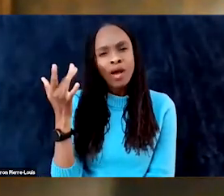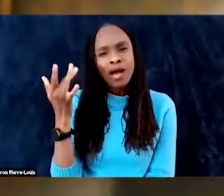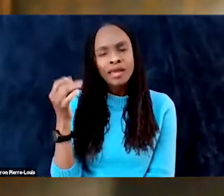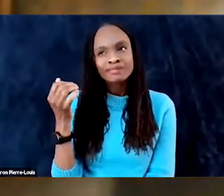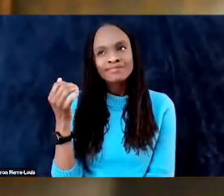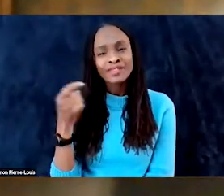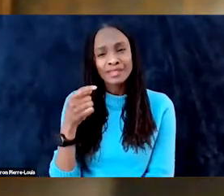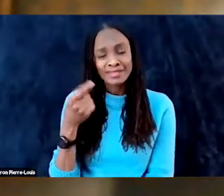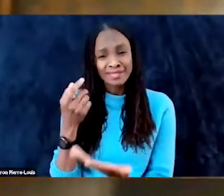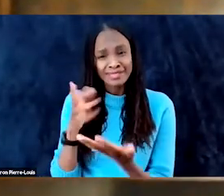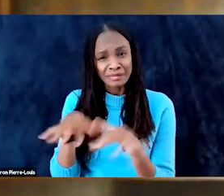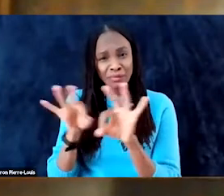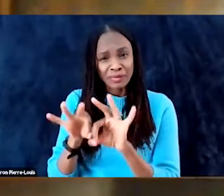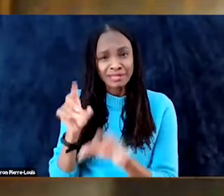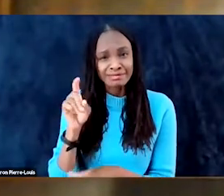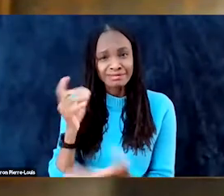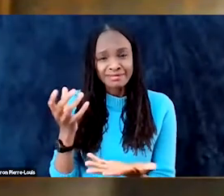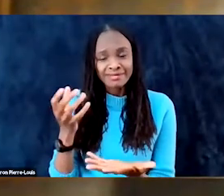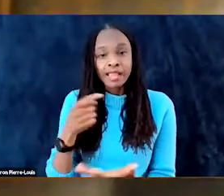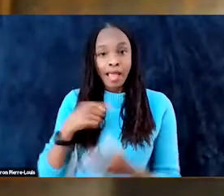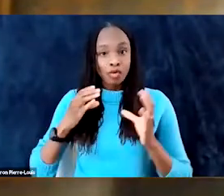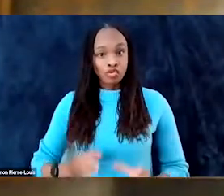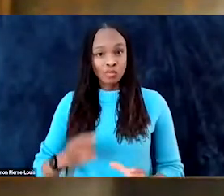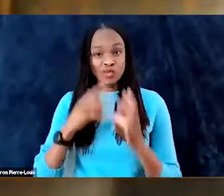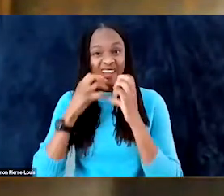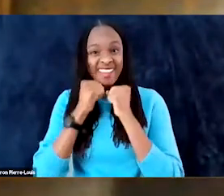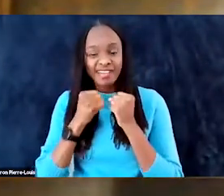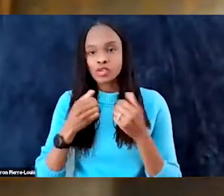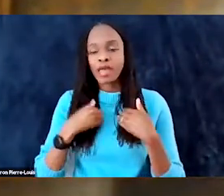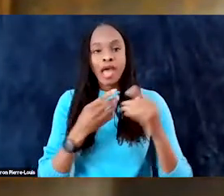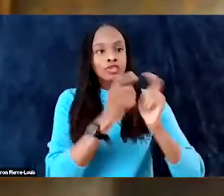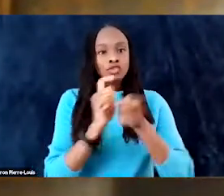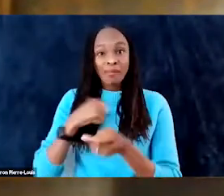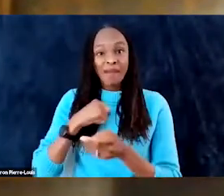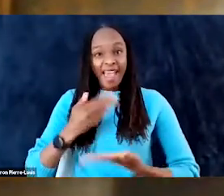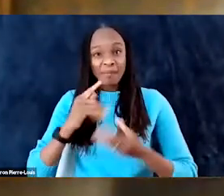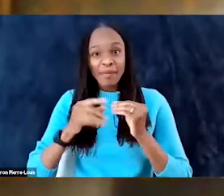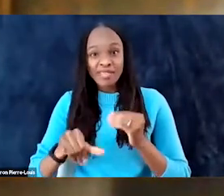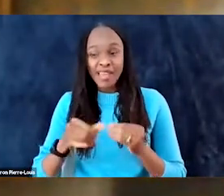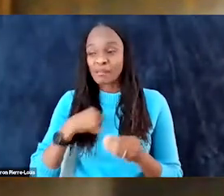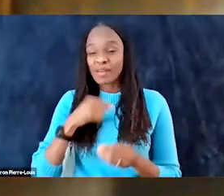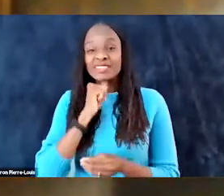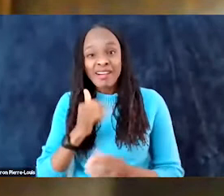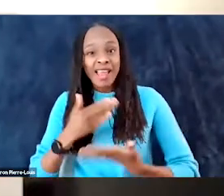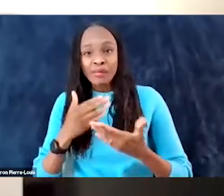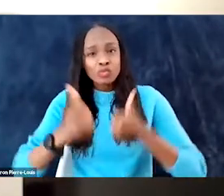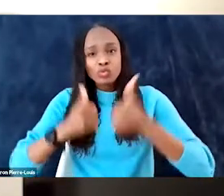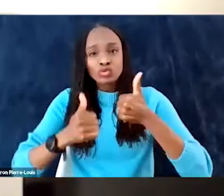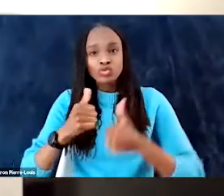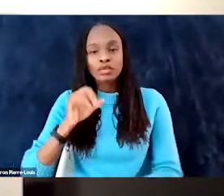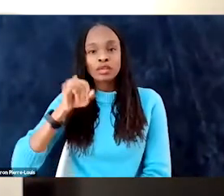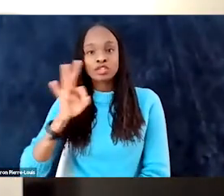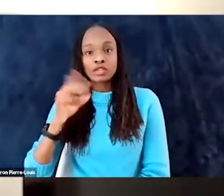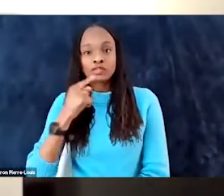do I care? I'm a consumer. So we've got these changes going on. Am I happy about this? Am I not happy about this? For a